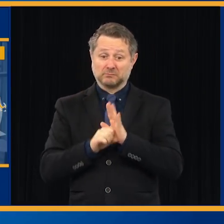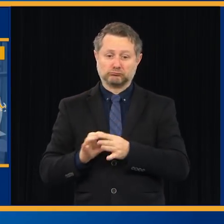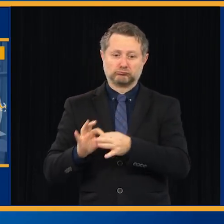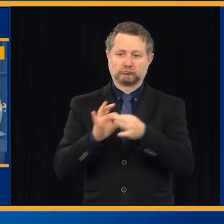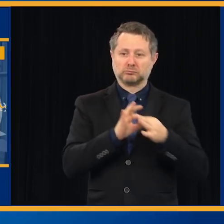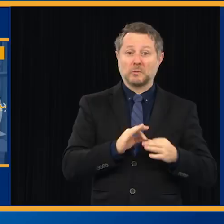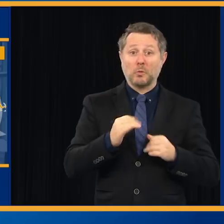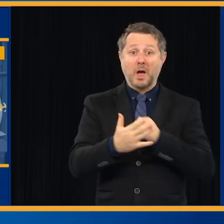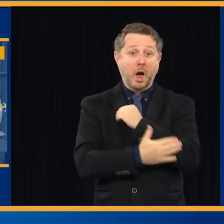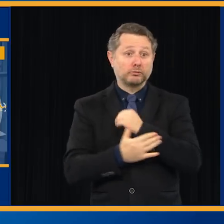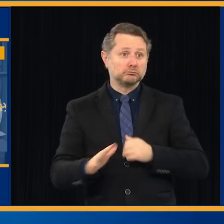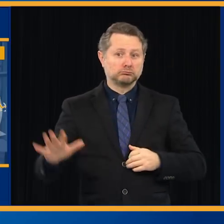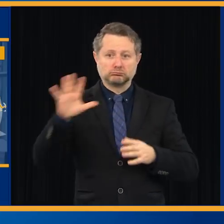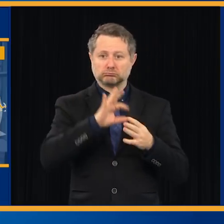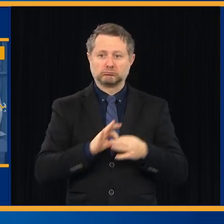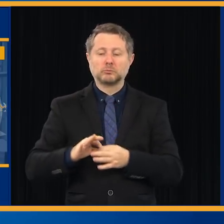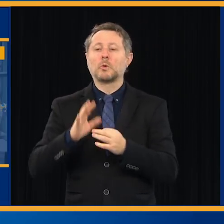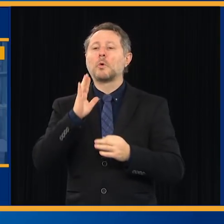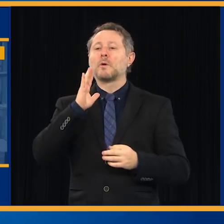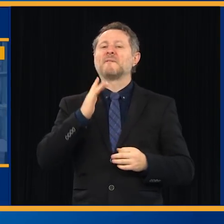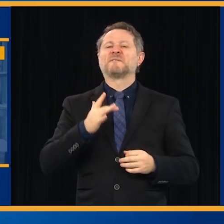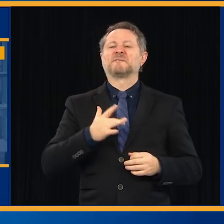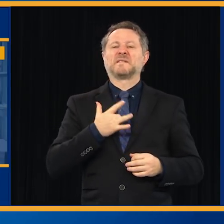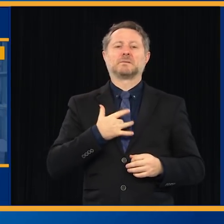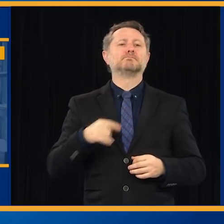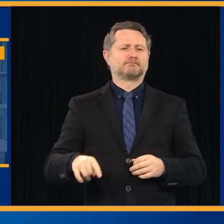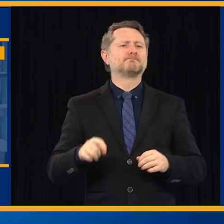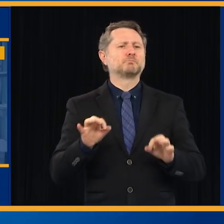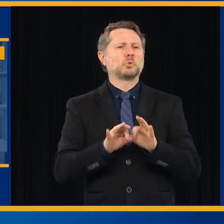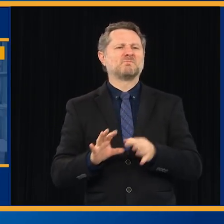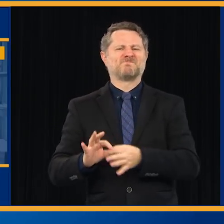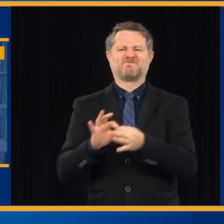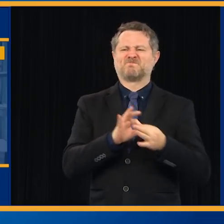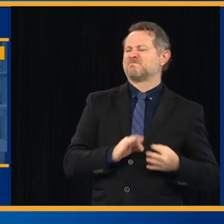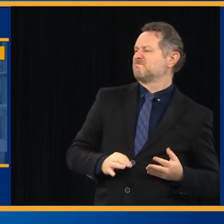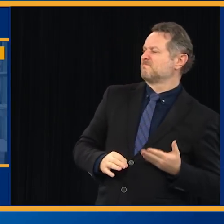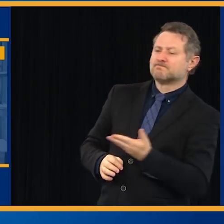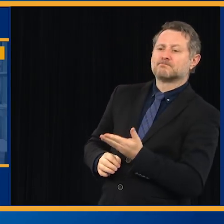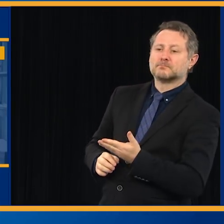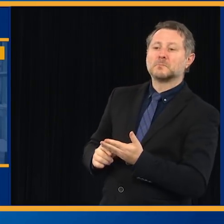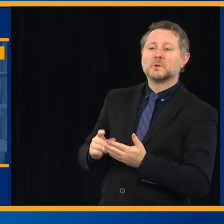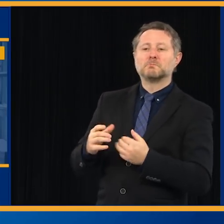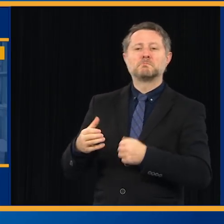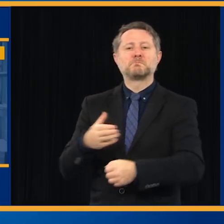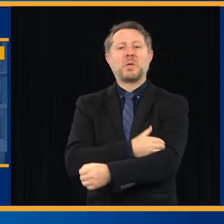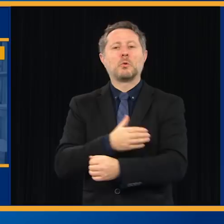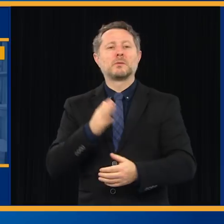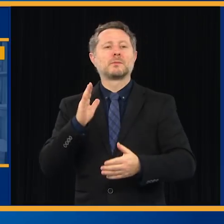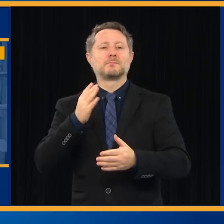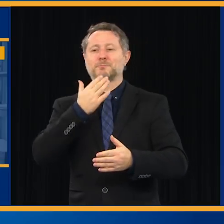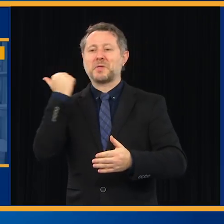So this consortium, I think, will help us get the equipment and get it at a better price.